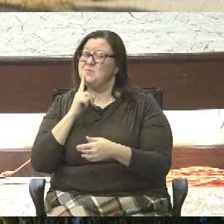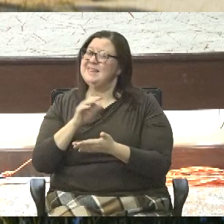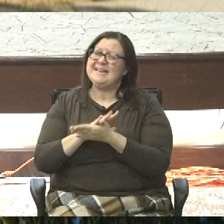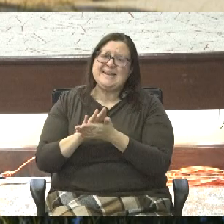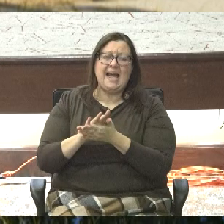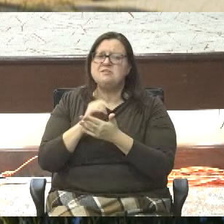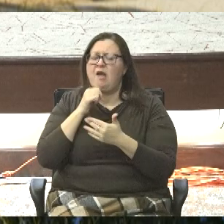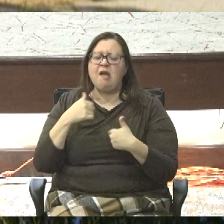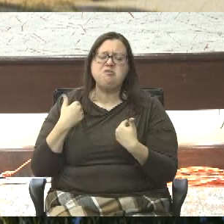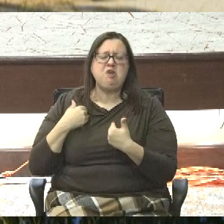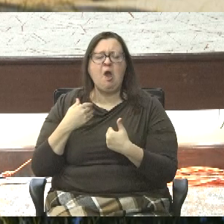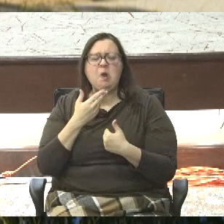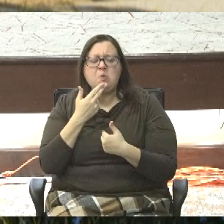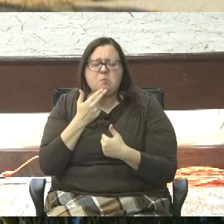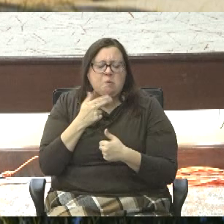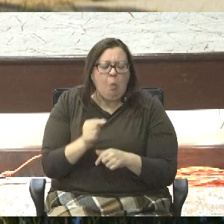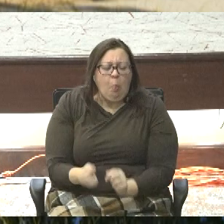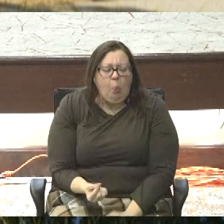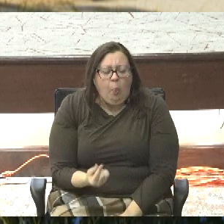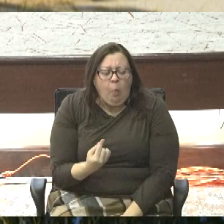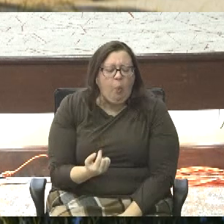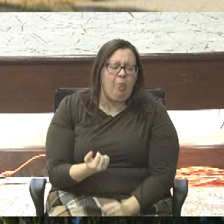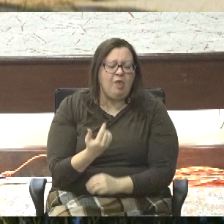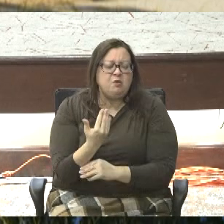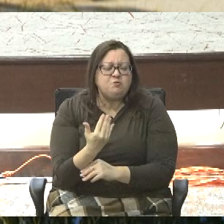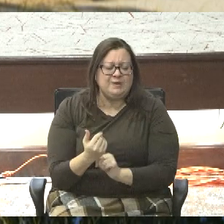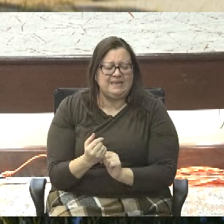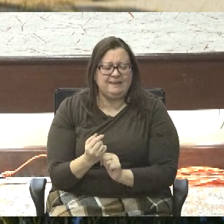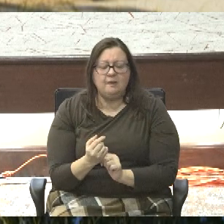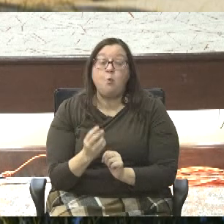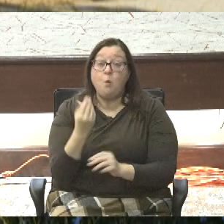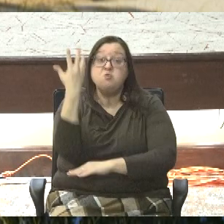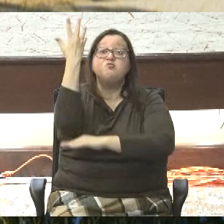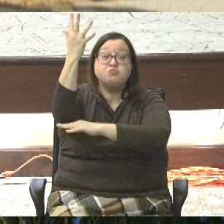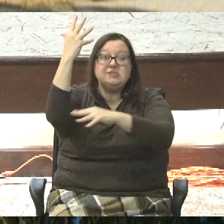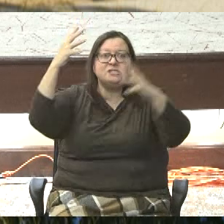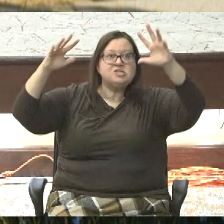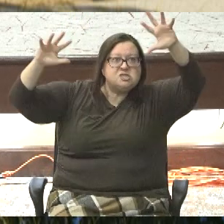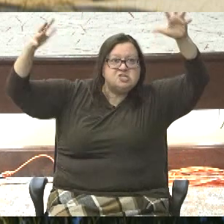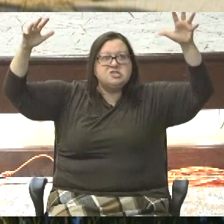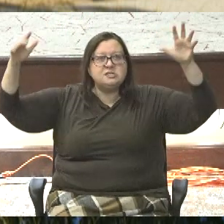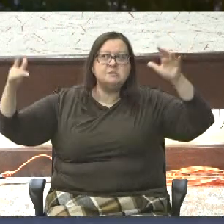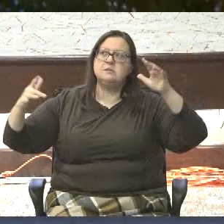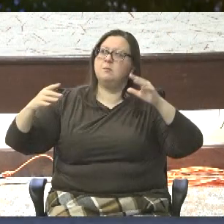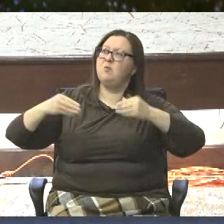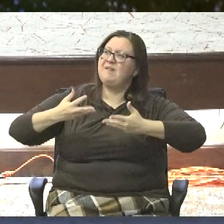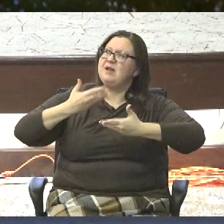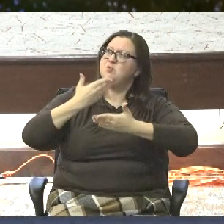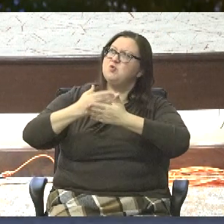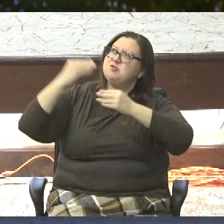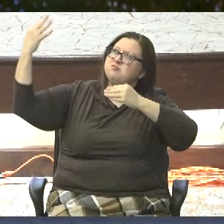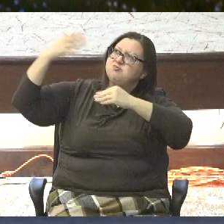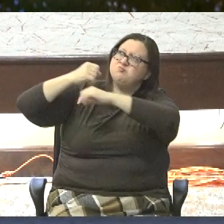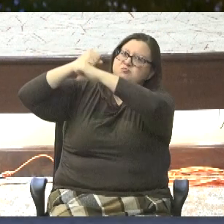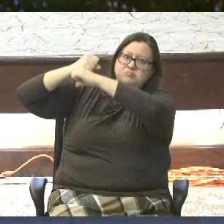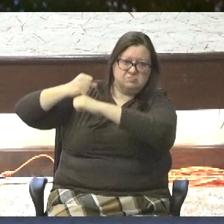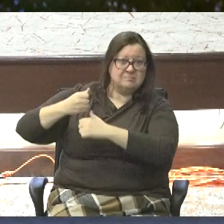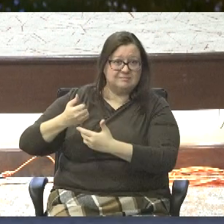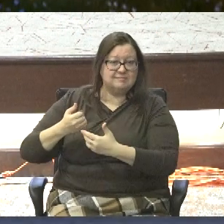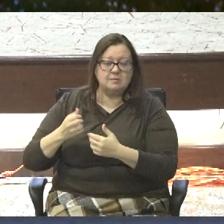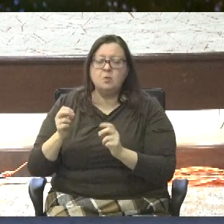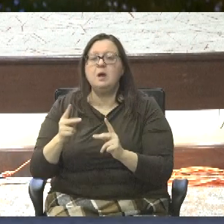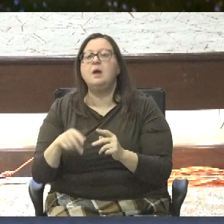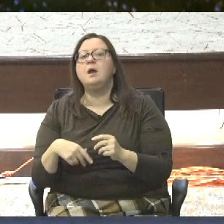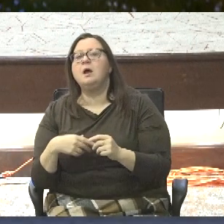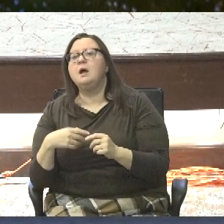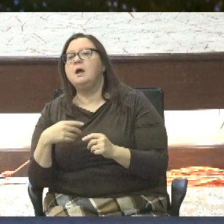trees, and so we can see immediate impact to providing some shading in this open area. Now, that Arrival